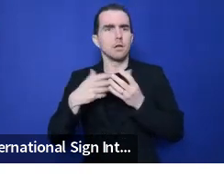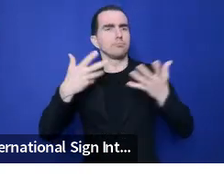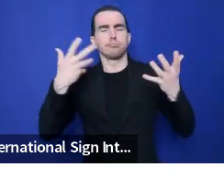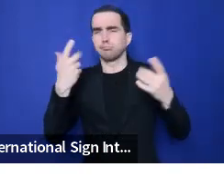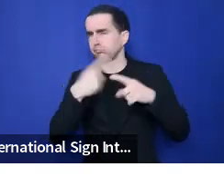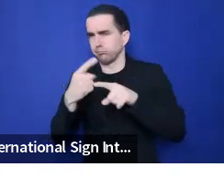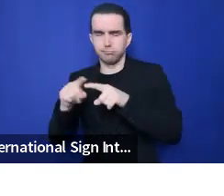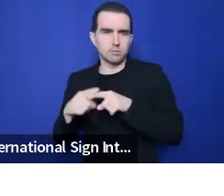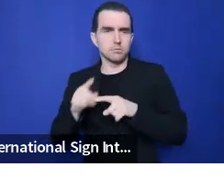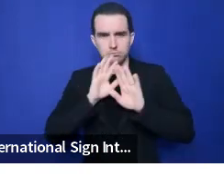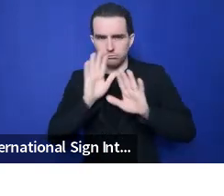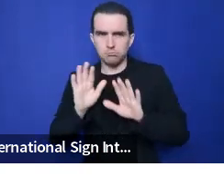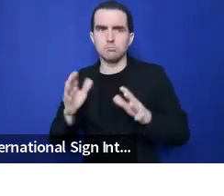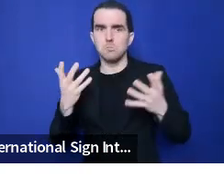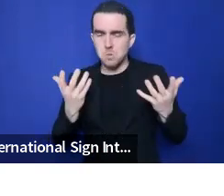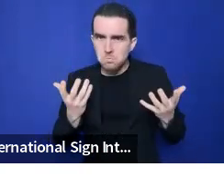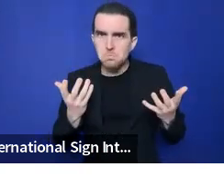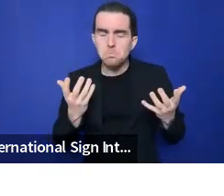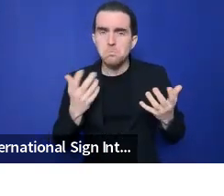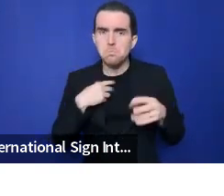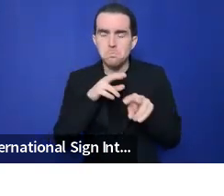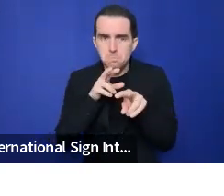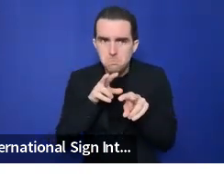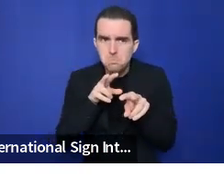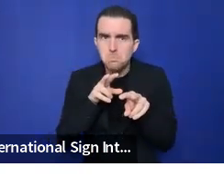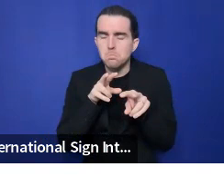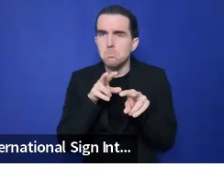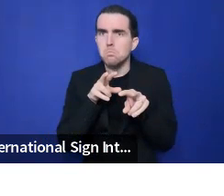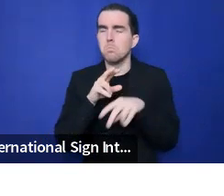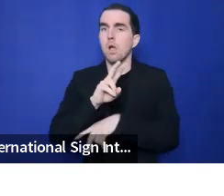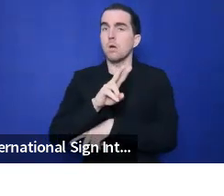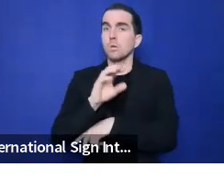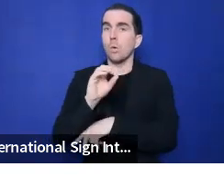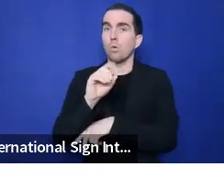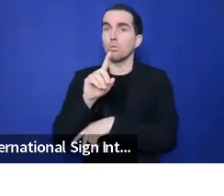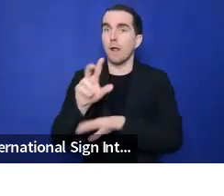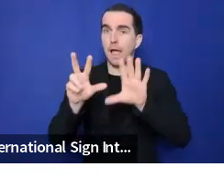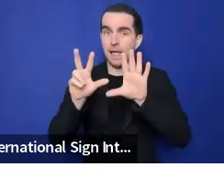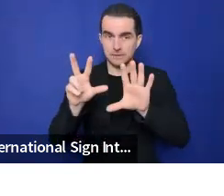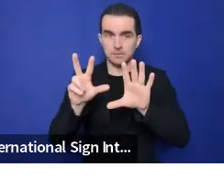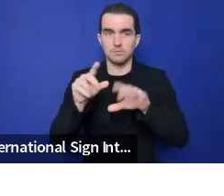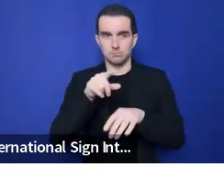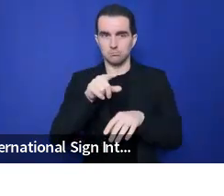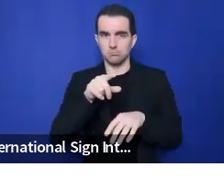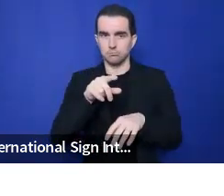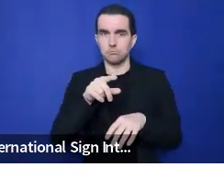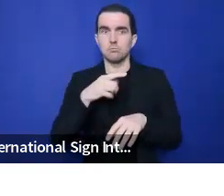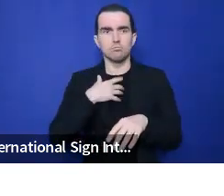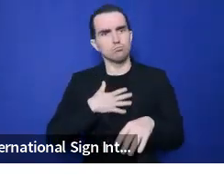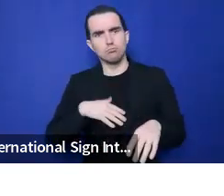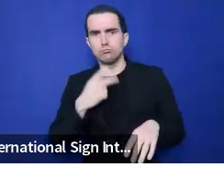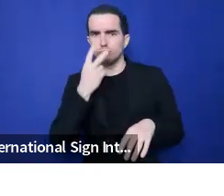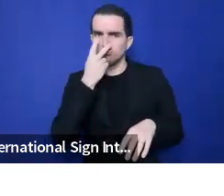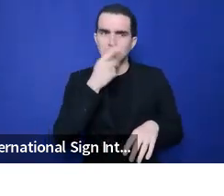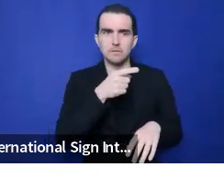her, she was living with her daughter, but her daughter had needed to go out for some urgent errands, for some